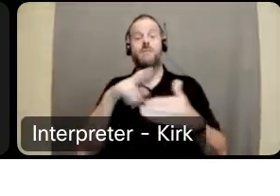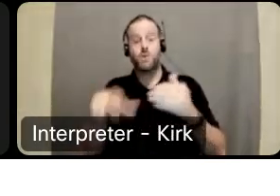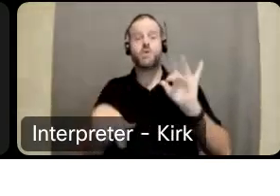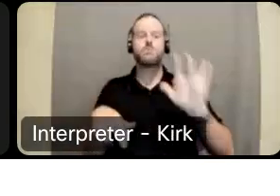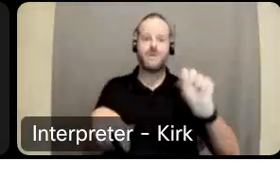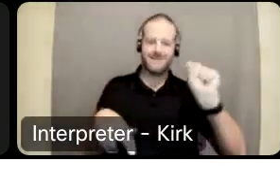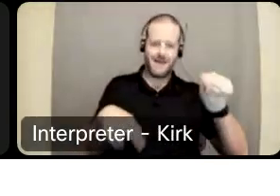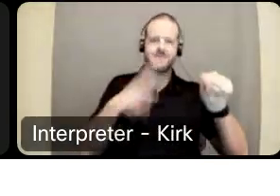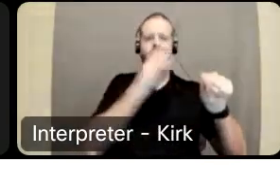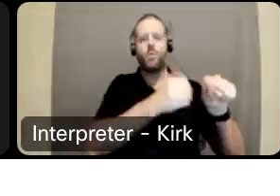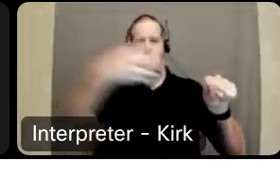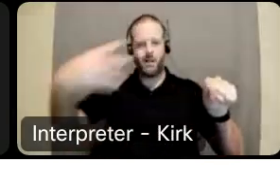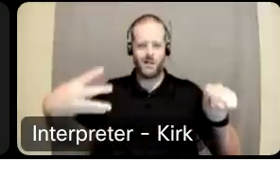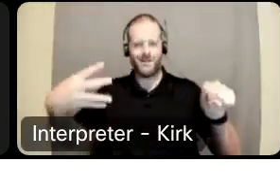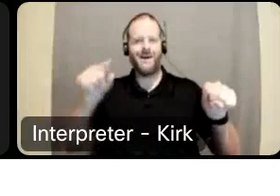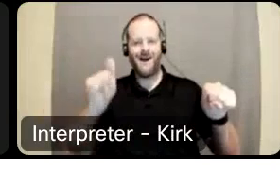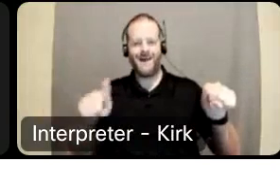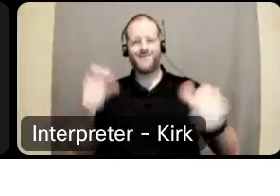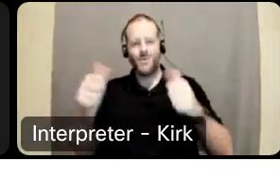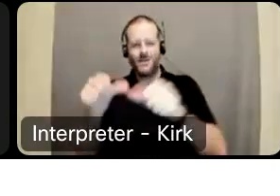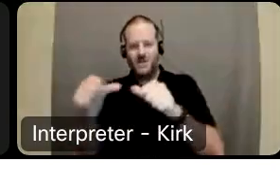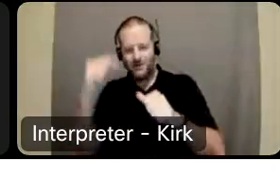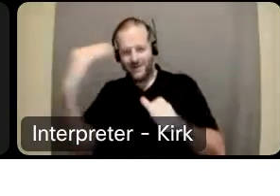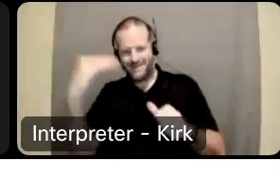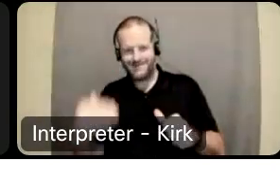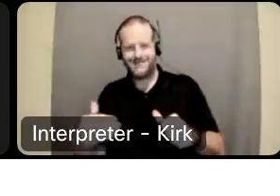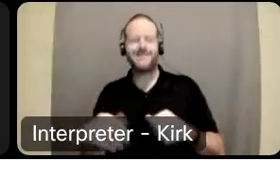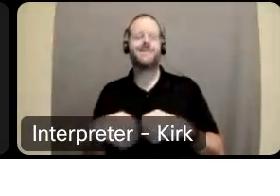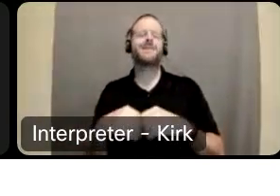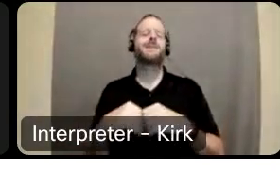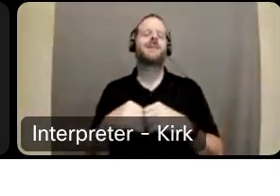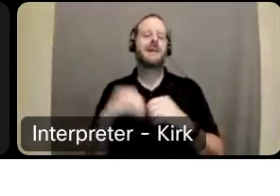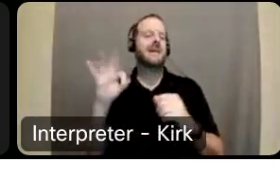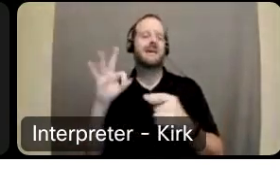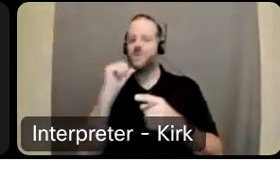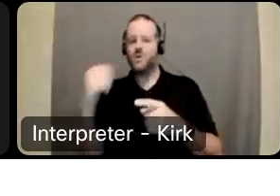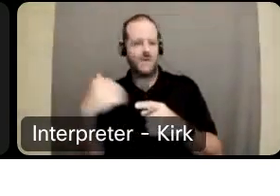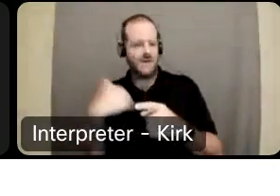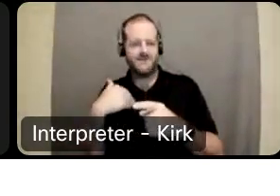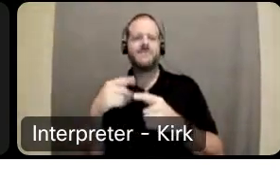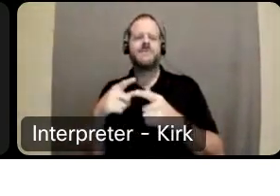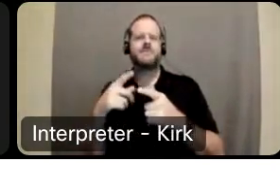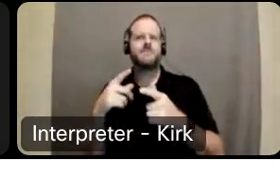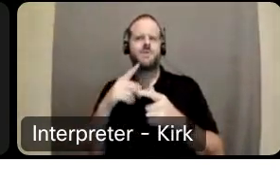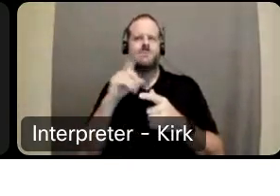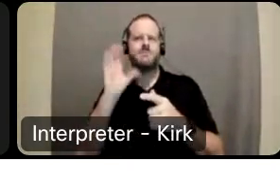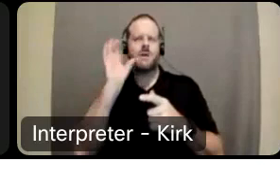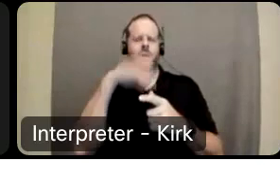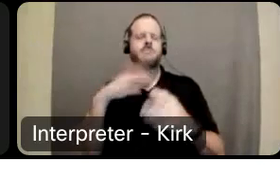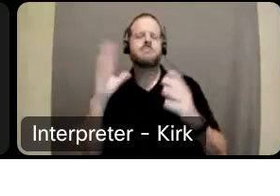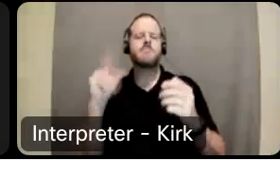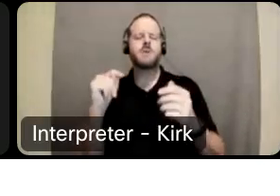yes. It's going to ask you which areas. If you don't, we'd just be surprised, that if it's